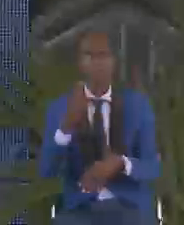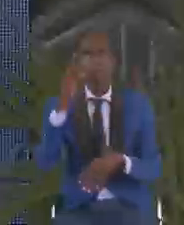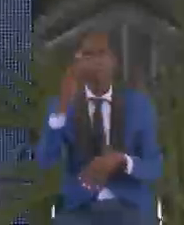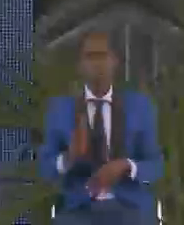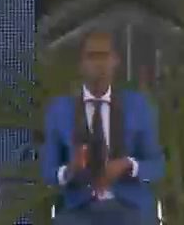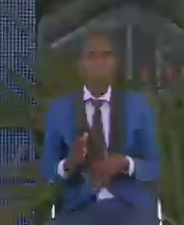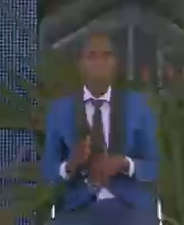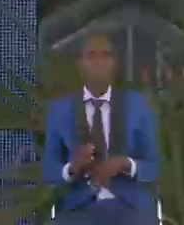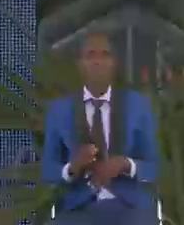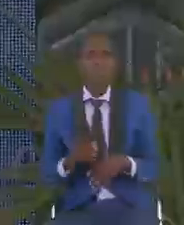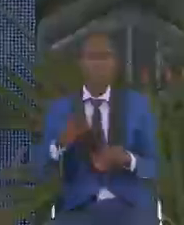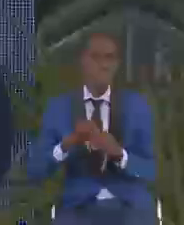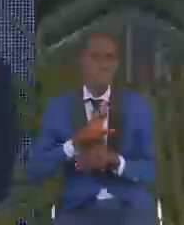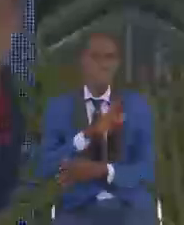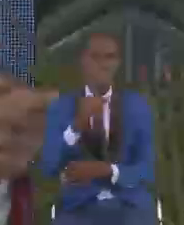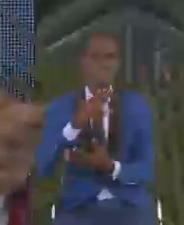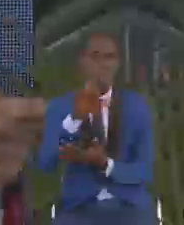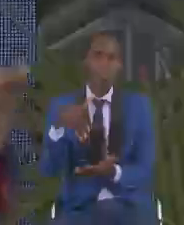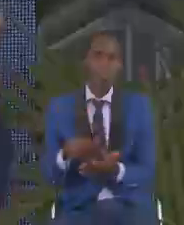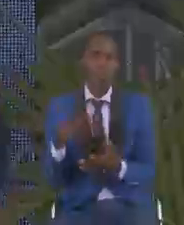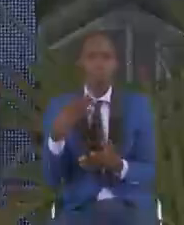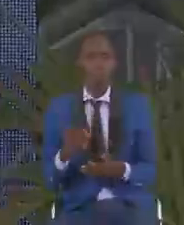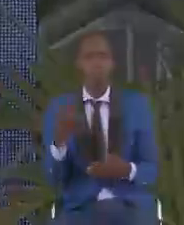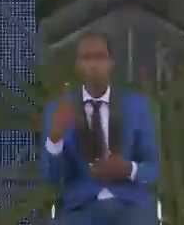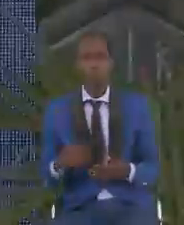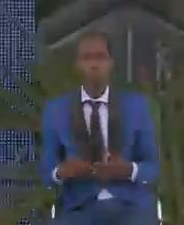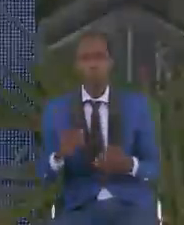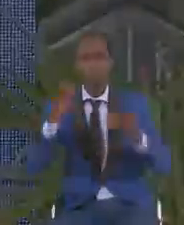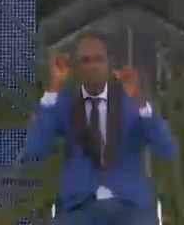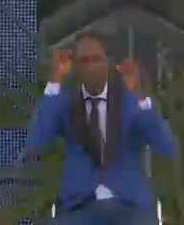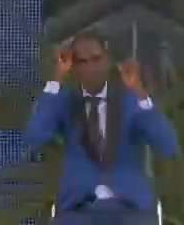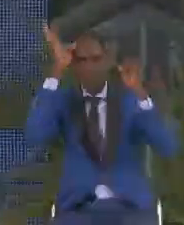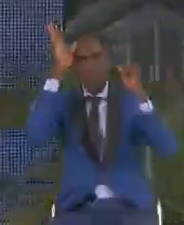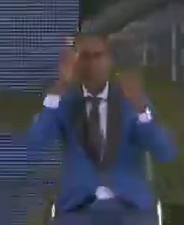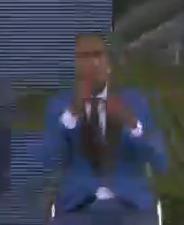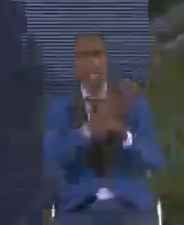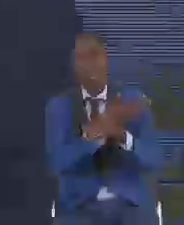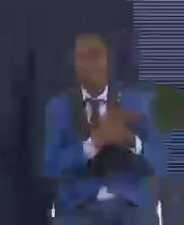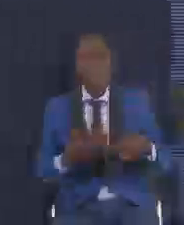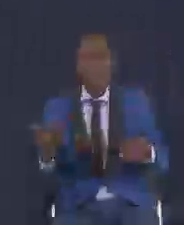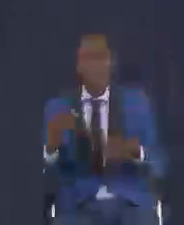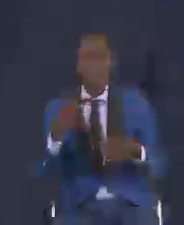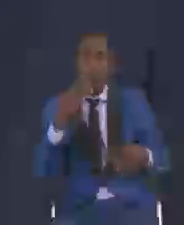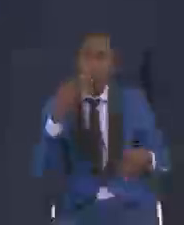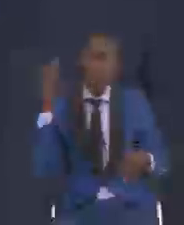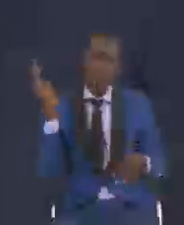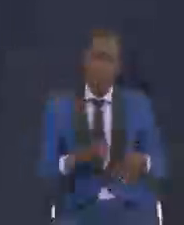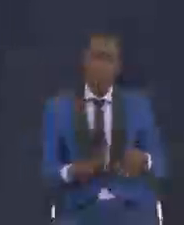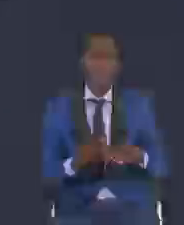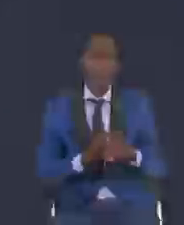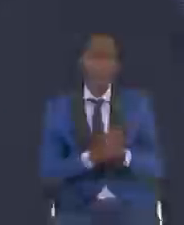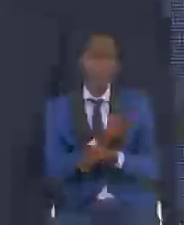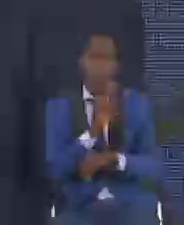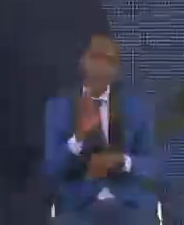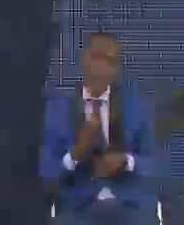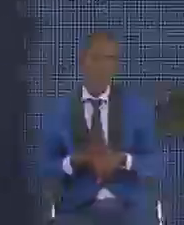in the midst of the crooked and perverse nation. Crooked and perverse